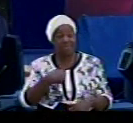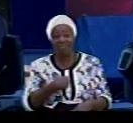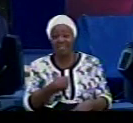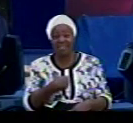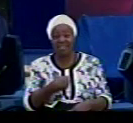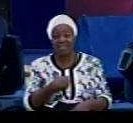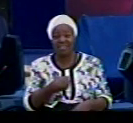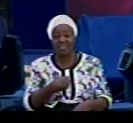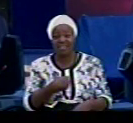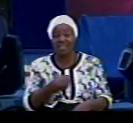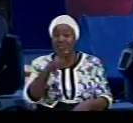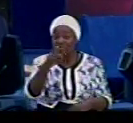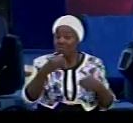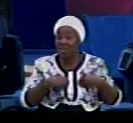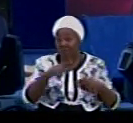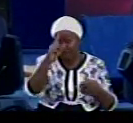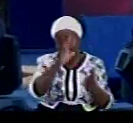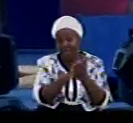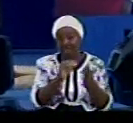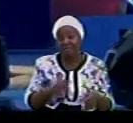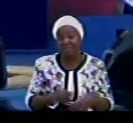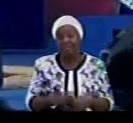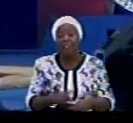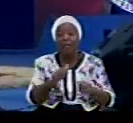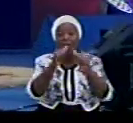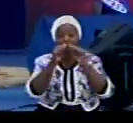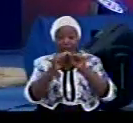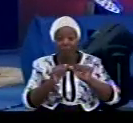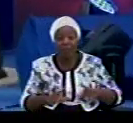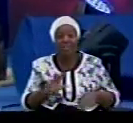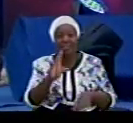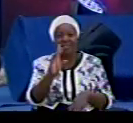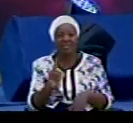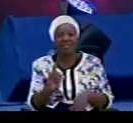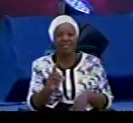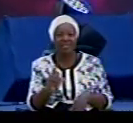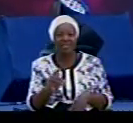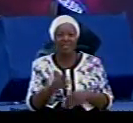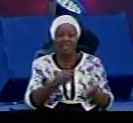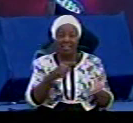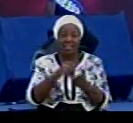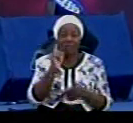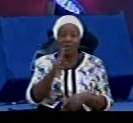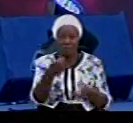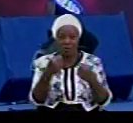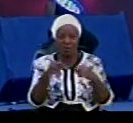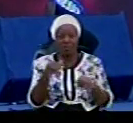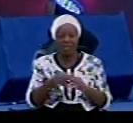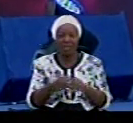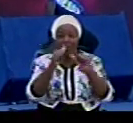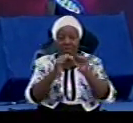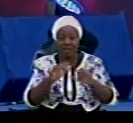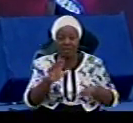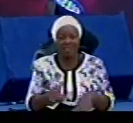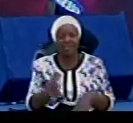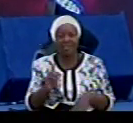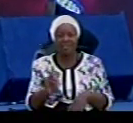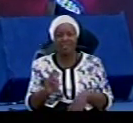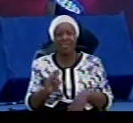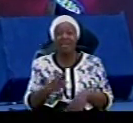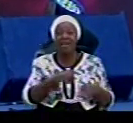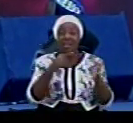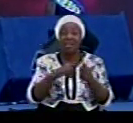thou hast believed. Blessed, this is where you're coming. Blessed, this is the sentence